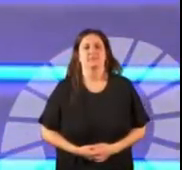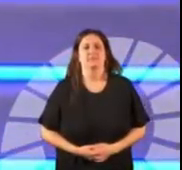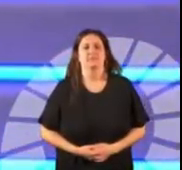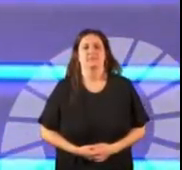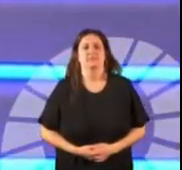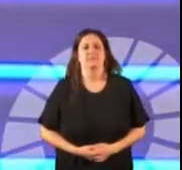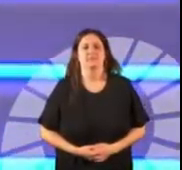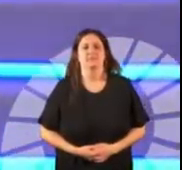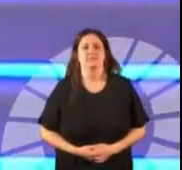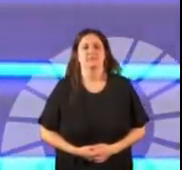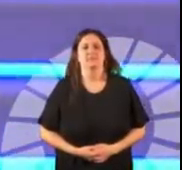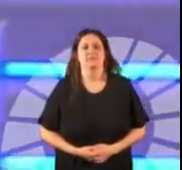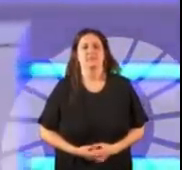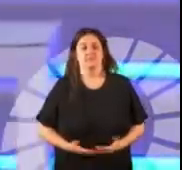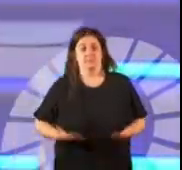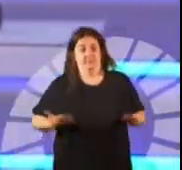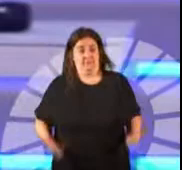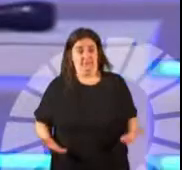have a panel discussion